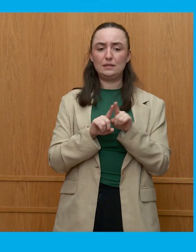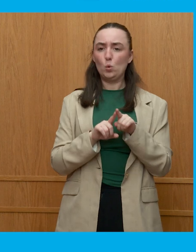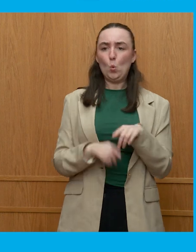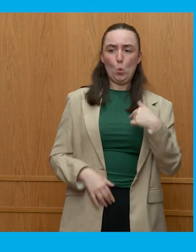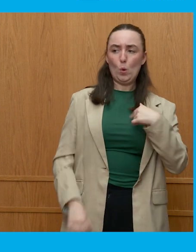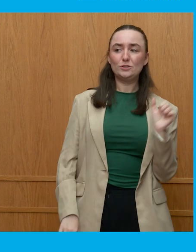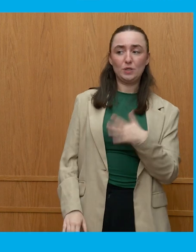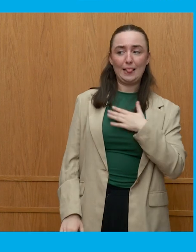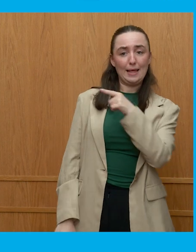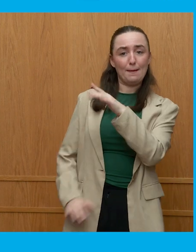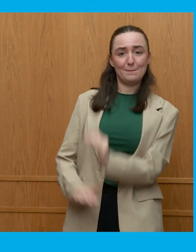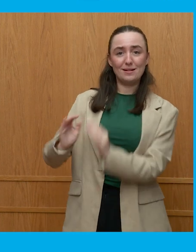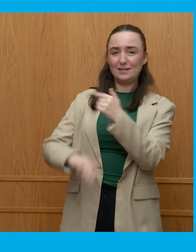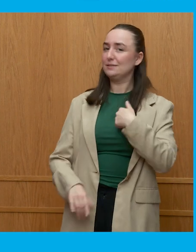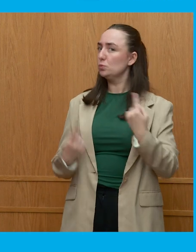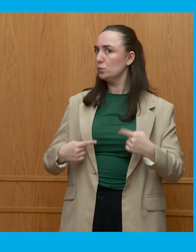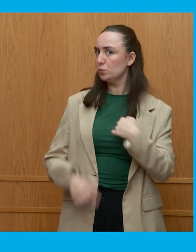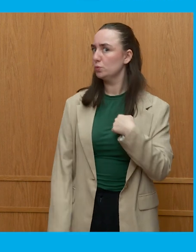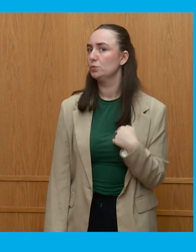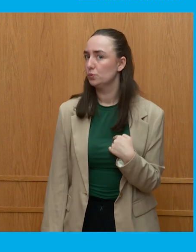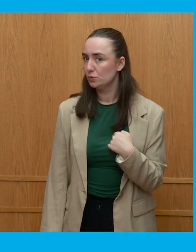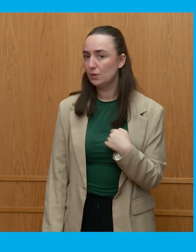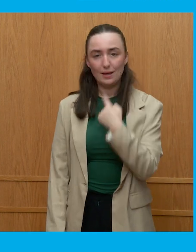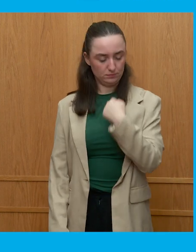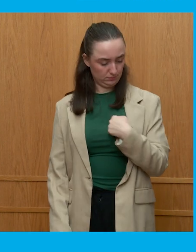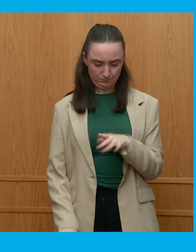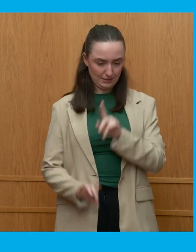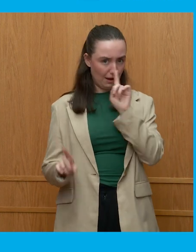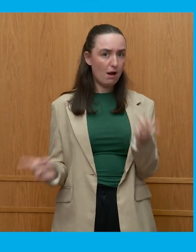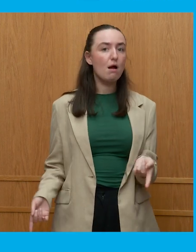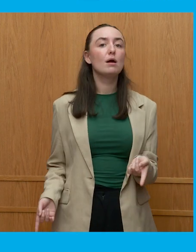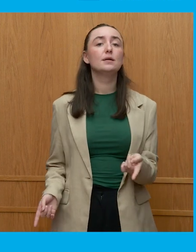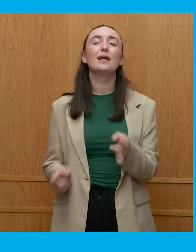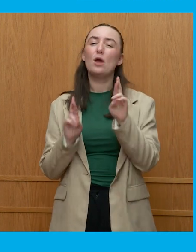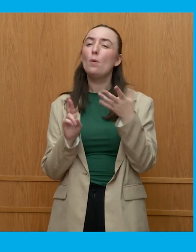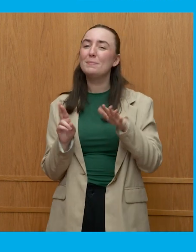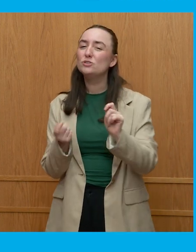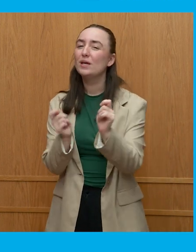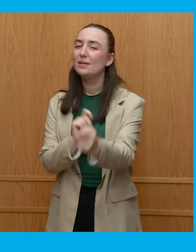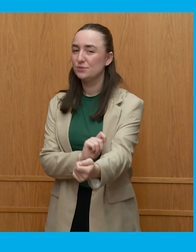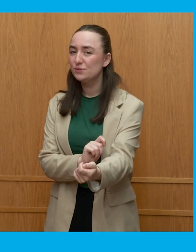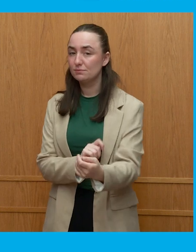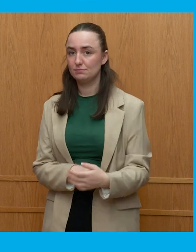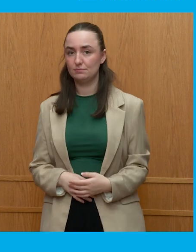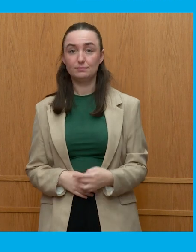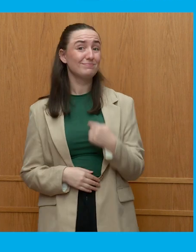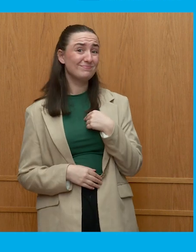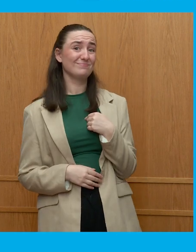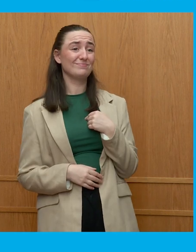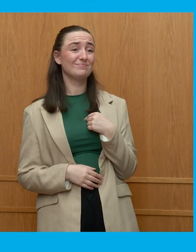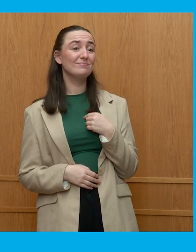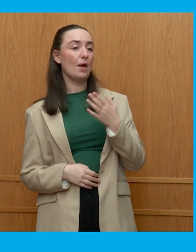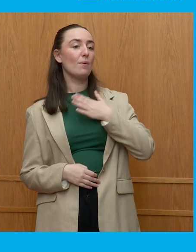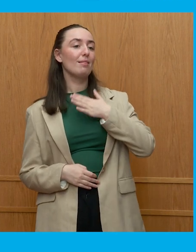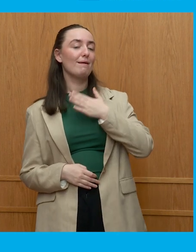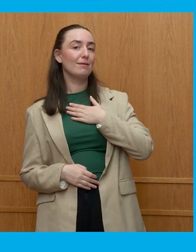think. Mm-hmm. And that distance that we've got now, I think hopefully that's changing. I would like